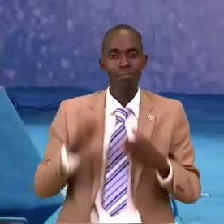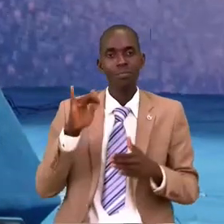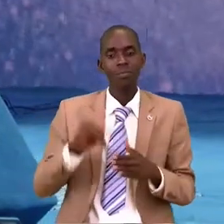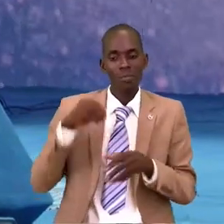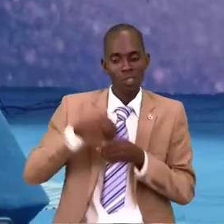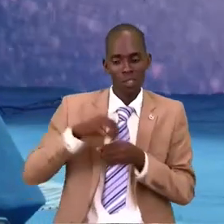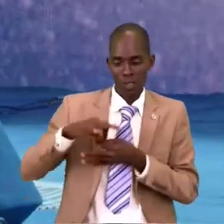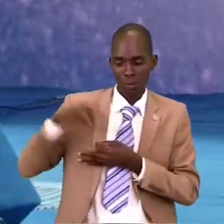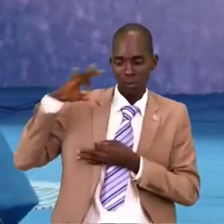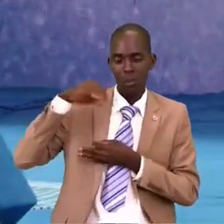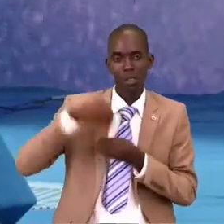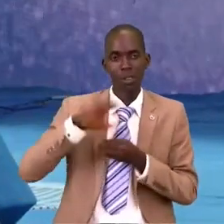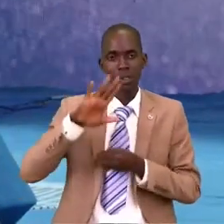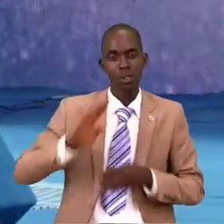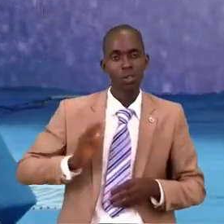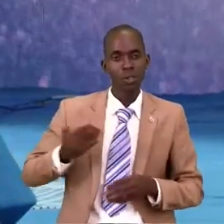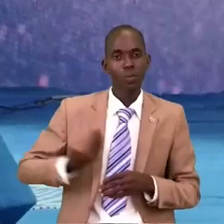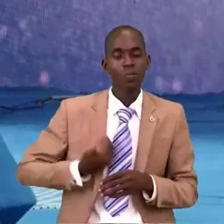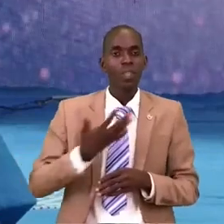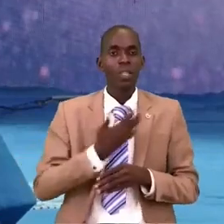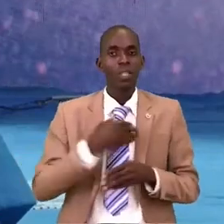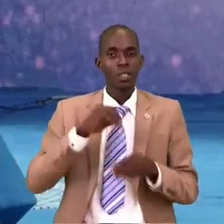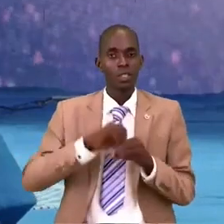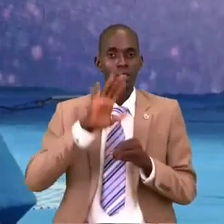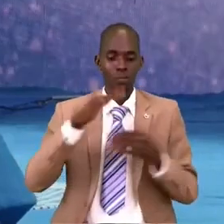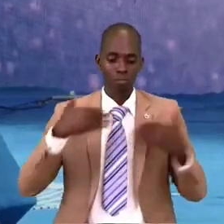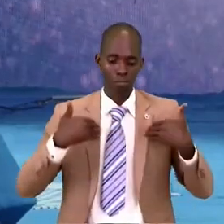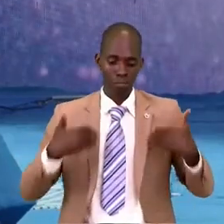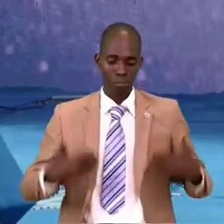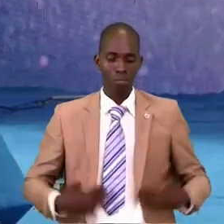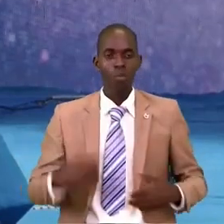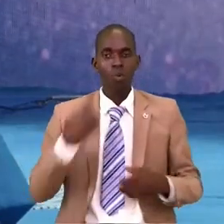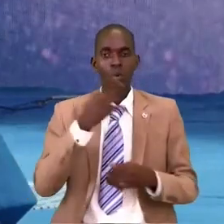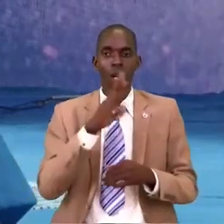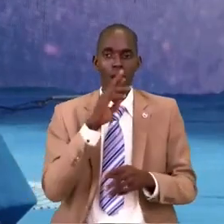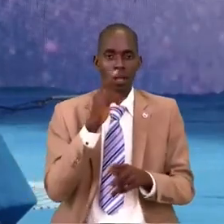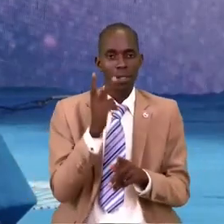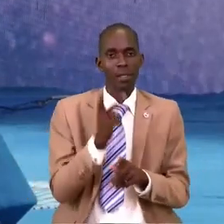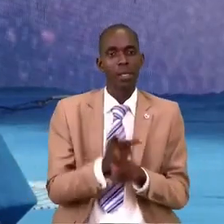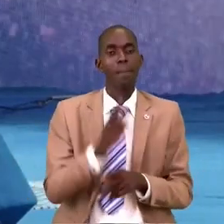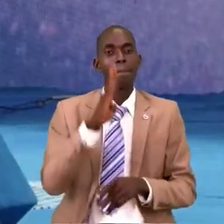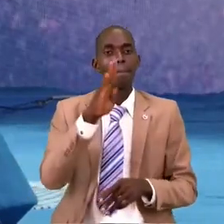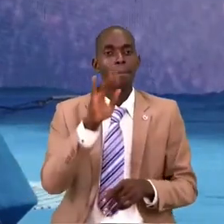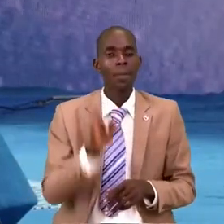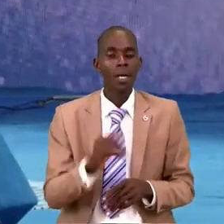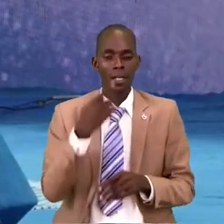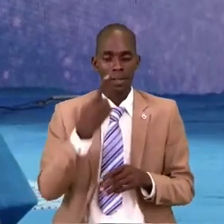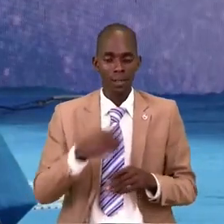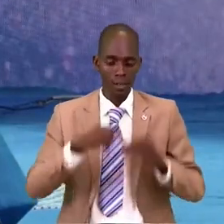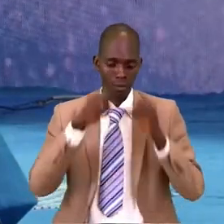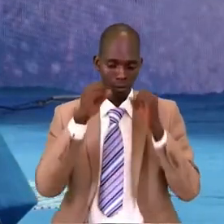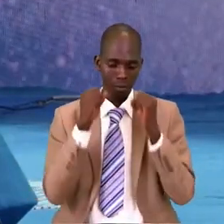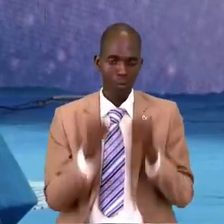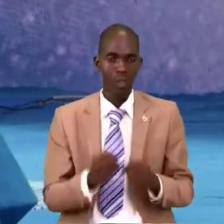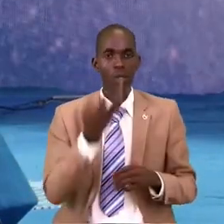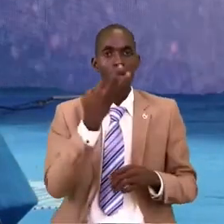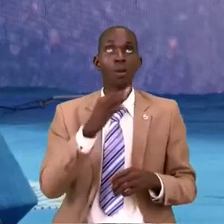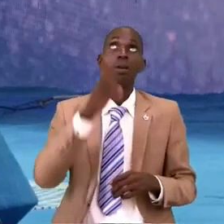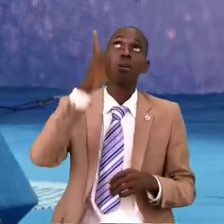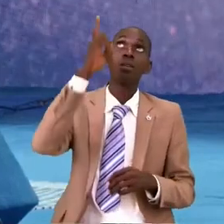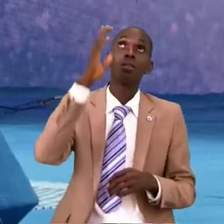power of God through faith unto salvation, ready to be revealed in the